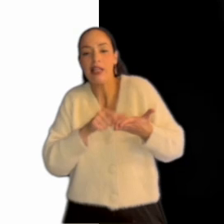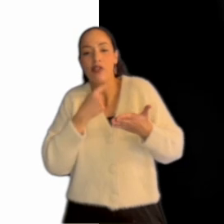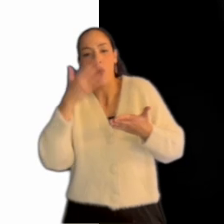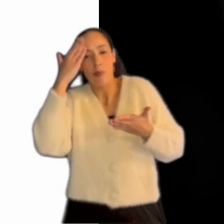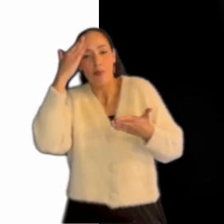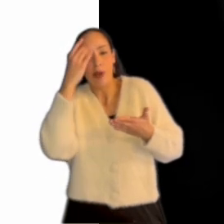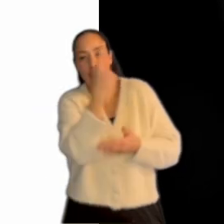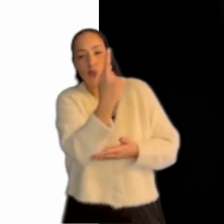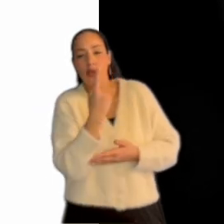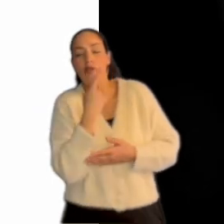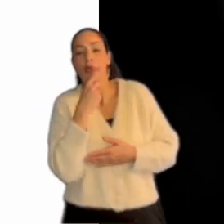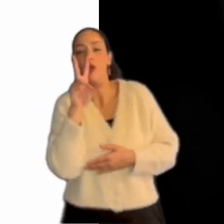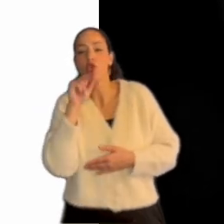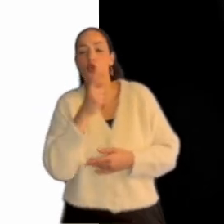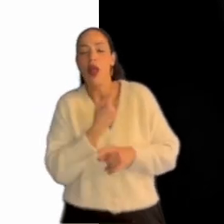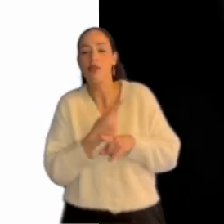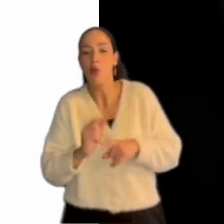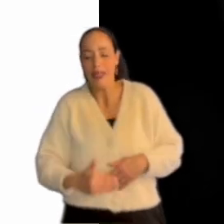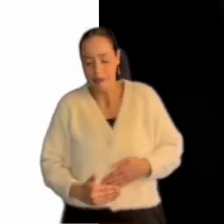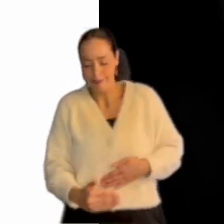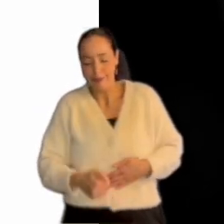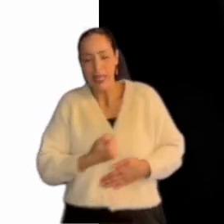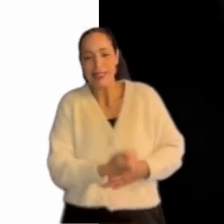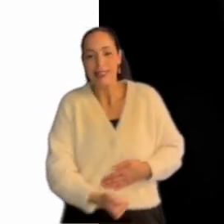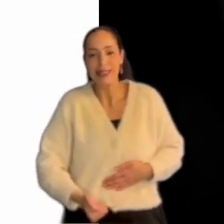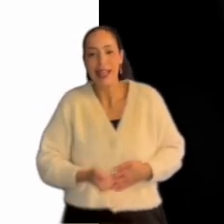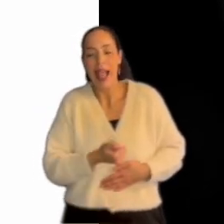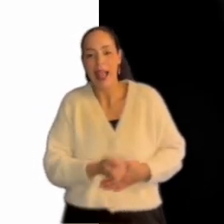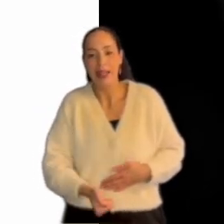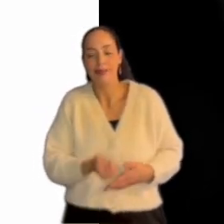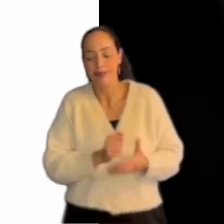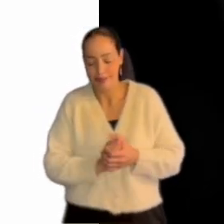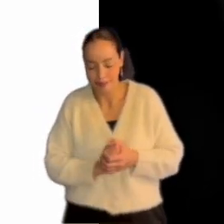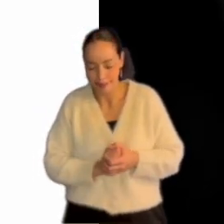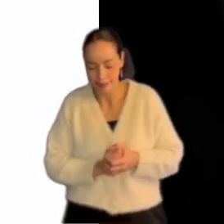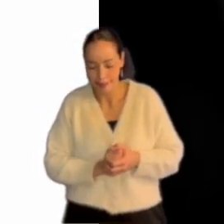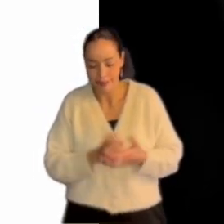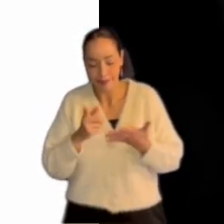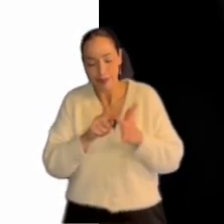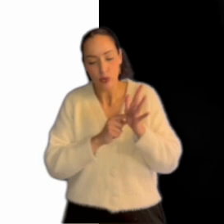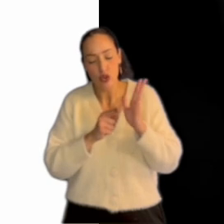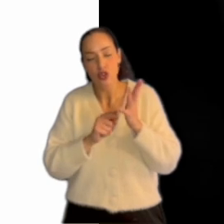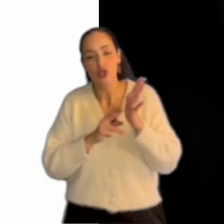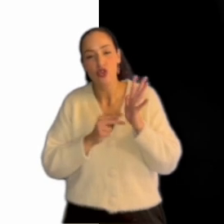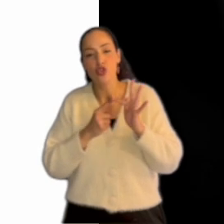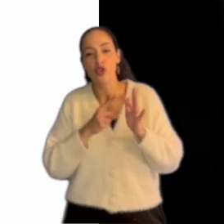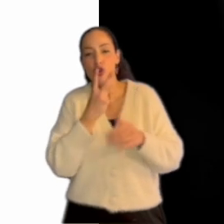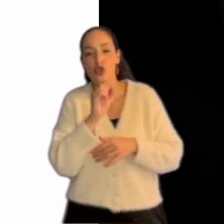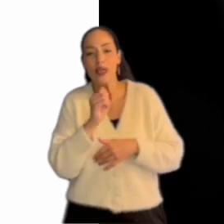at the hospital's antenatal unit. It was received in June 2020 during the first lockdown.